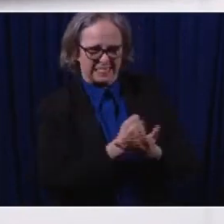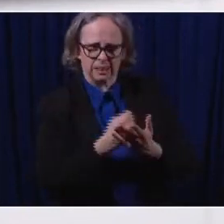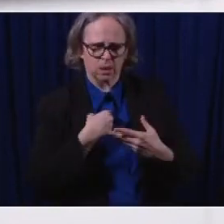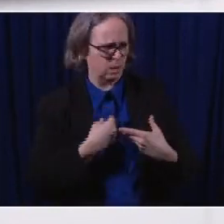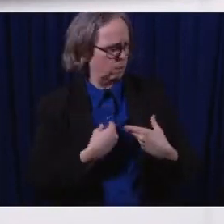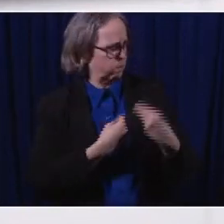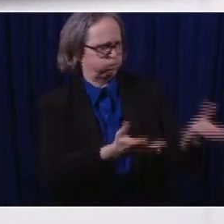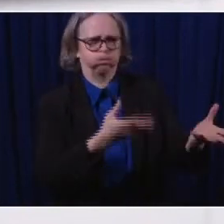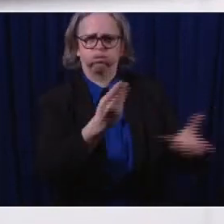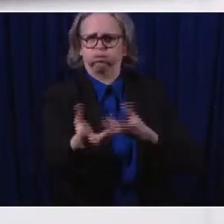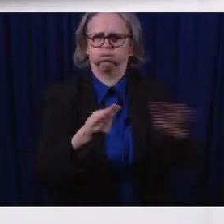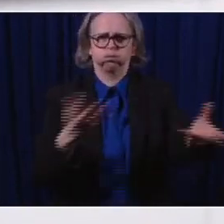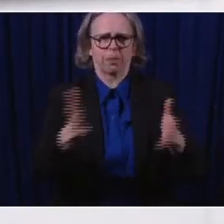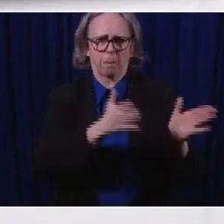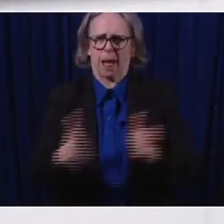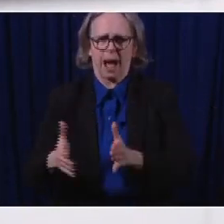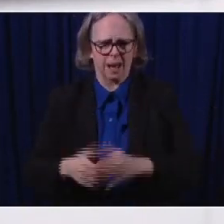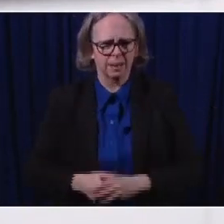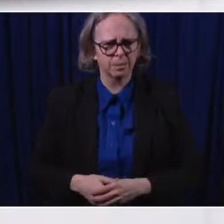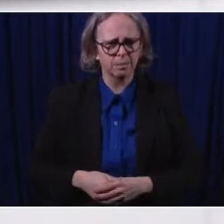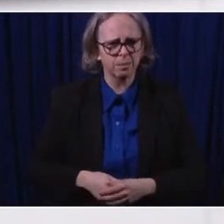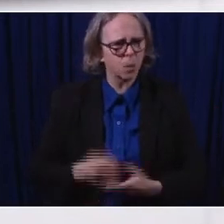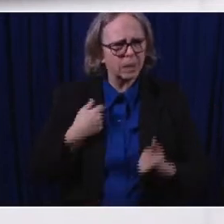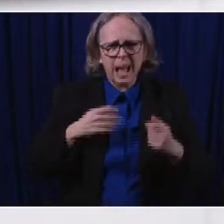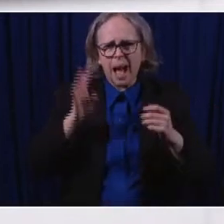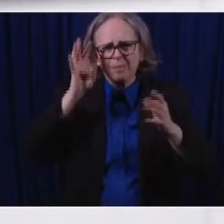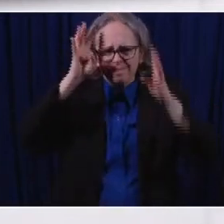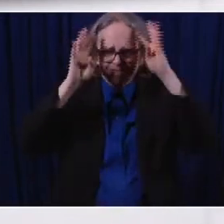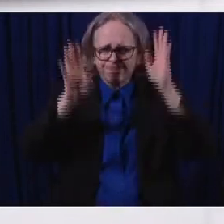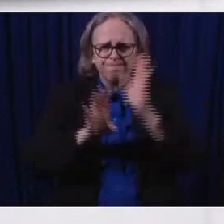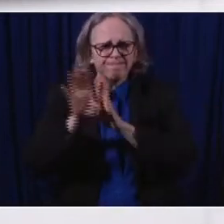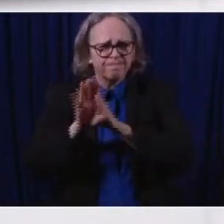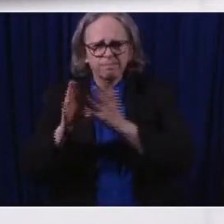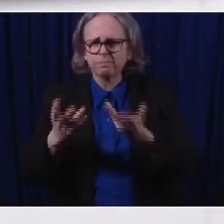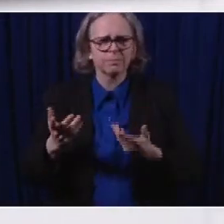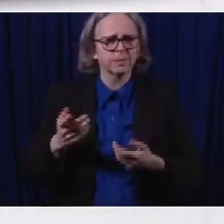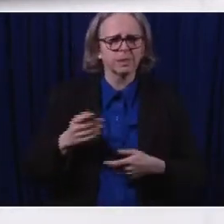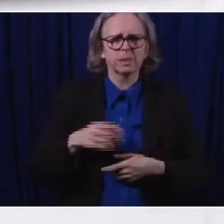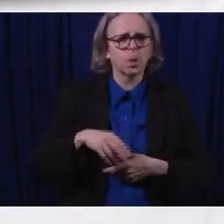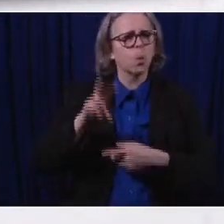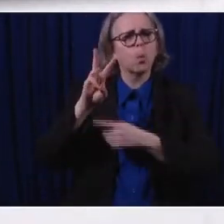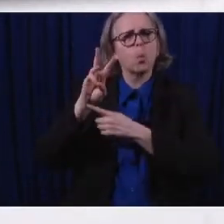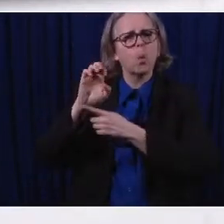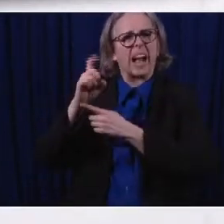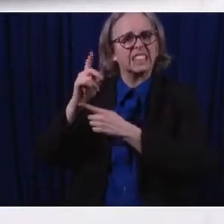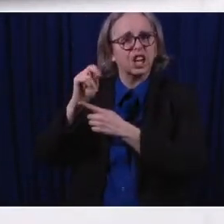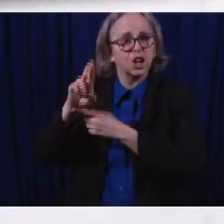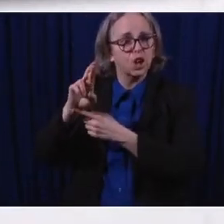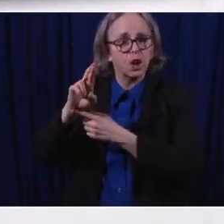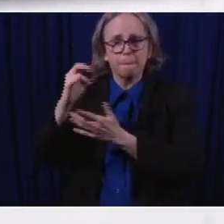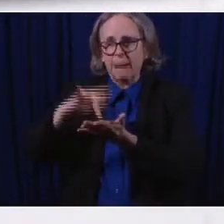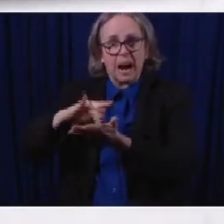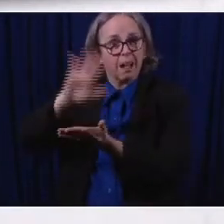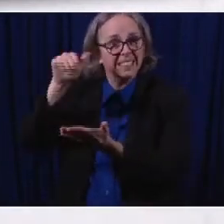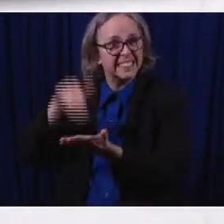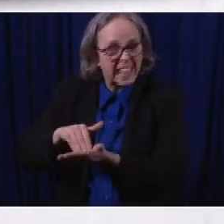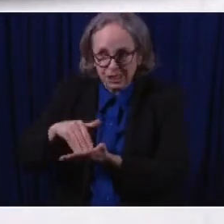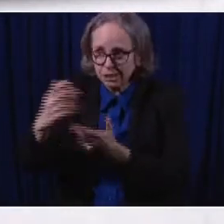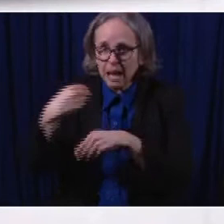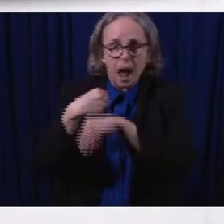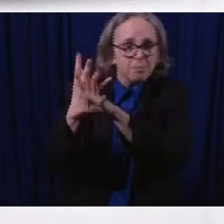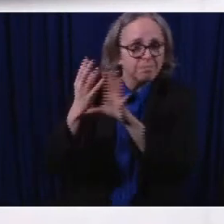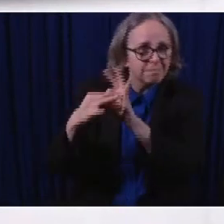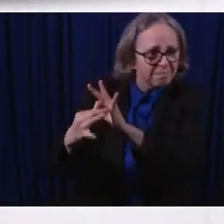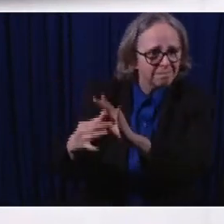Ohio State University Wexner Medical Center, who provided consultation services on this. And it's available